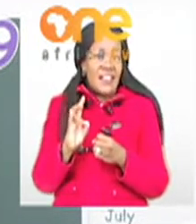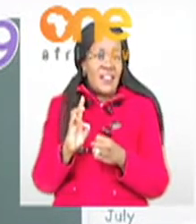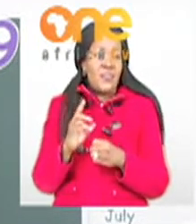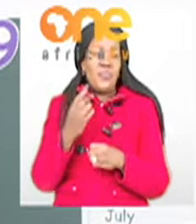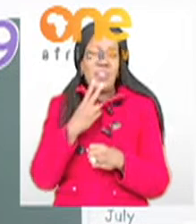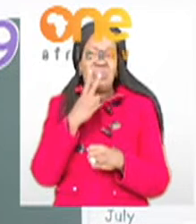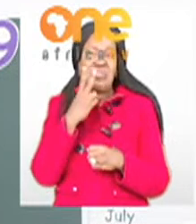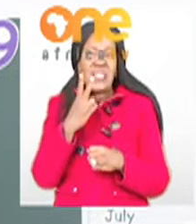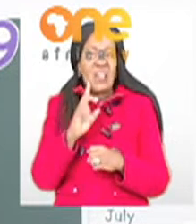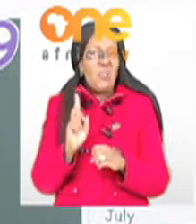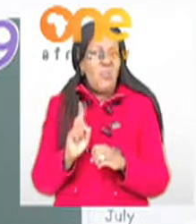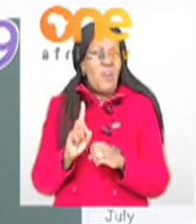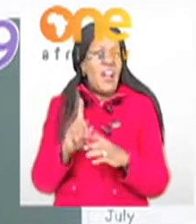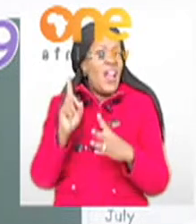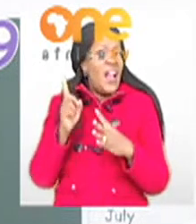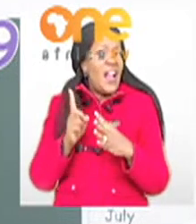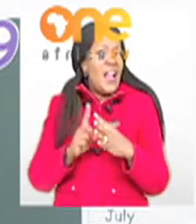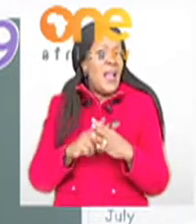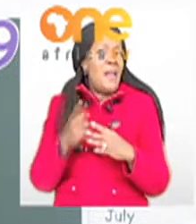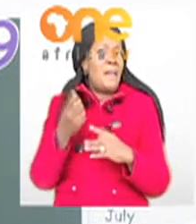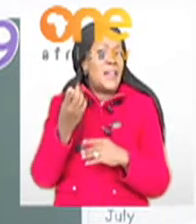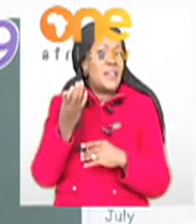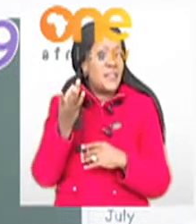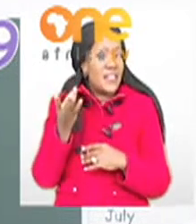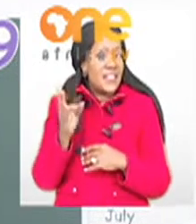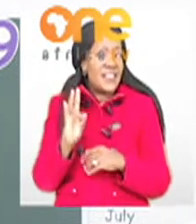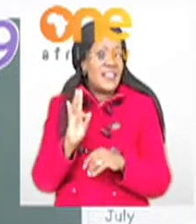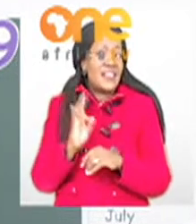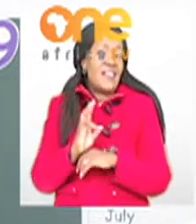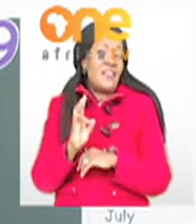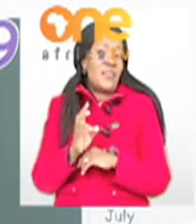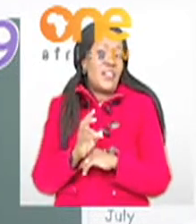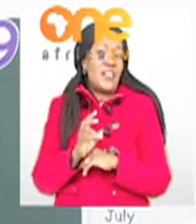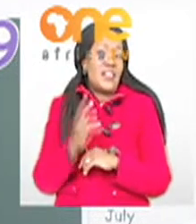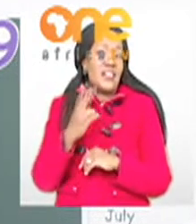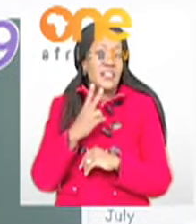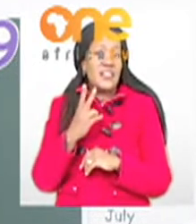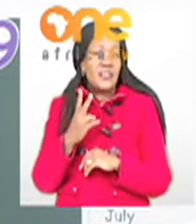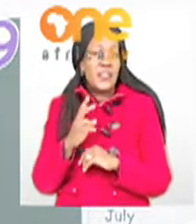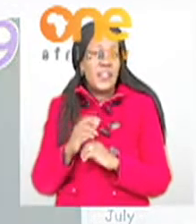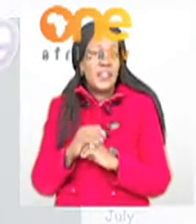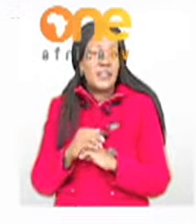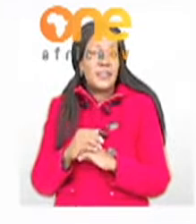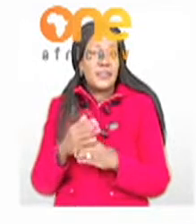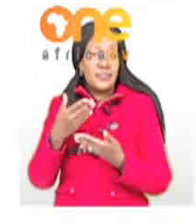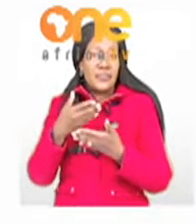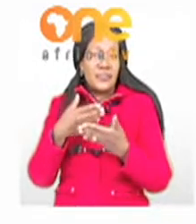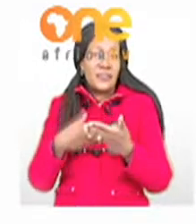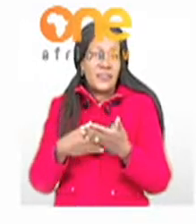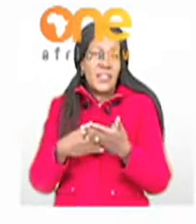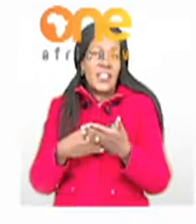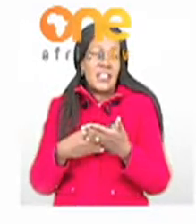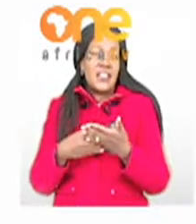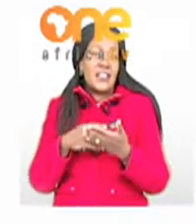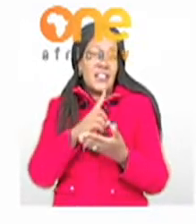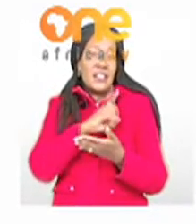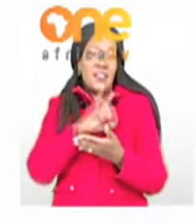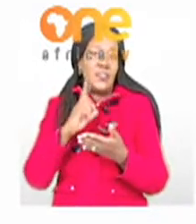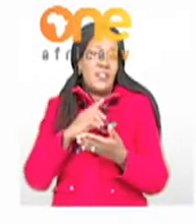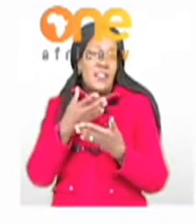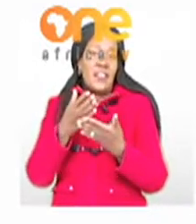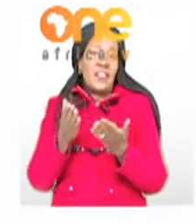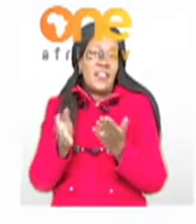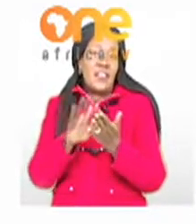happened to the 7th animal. Let's get back to the page 12 on our